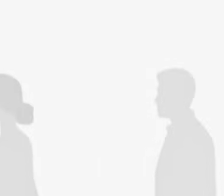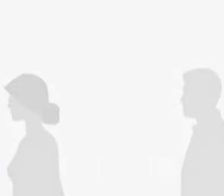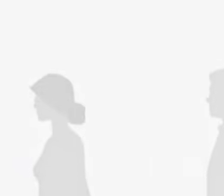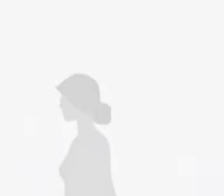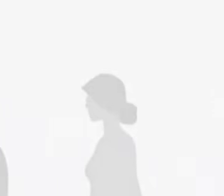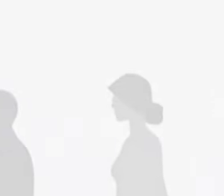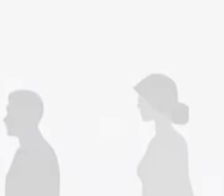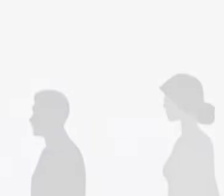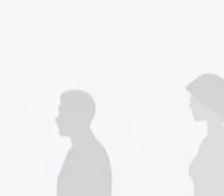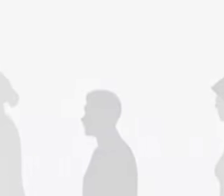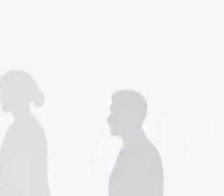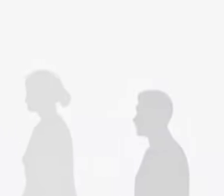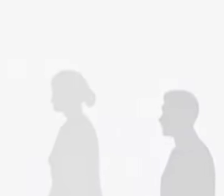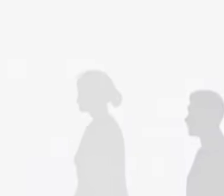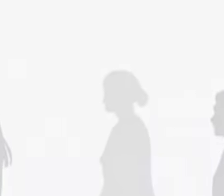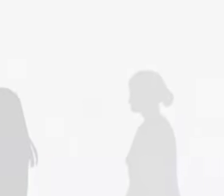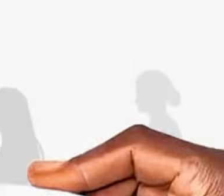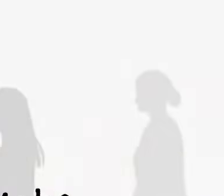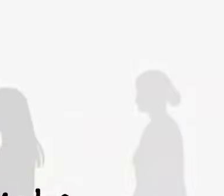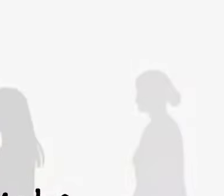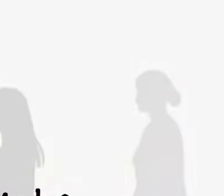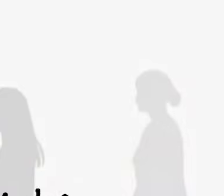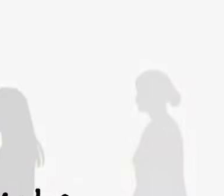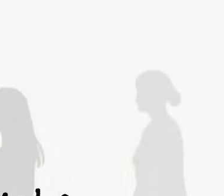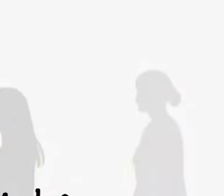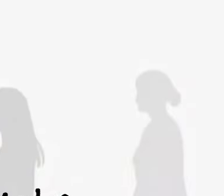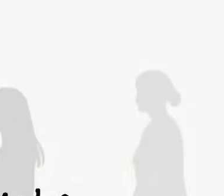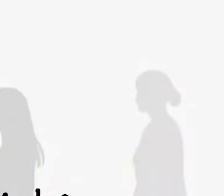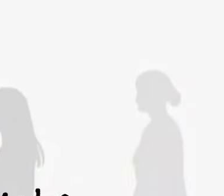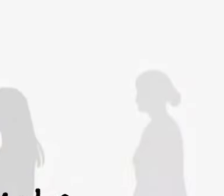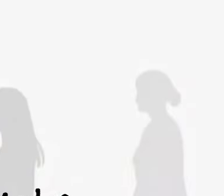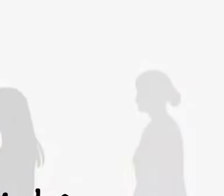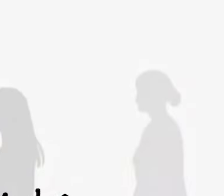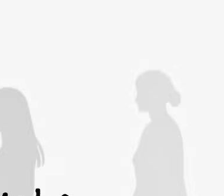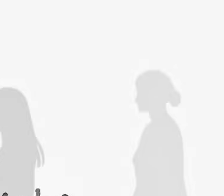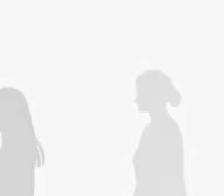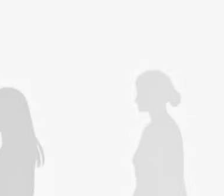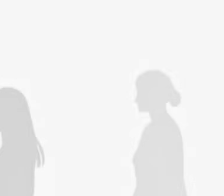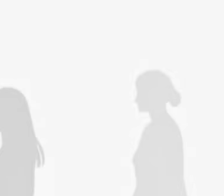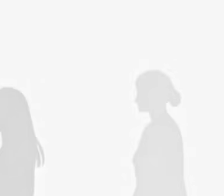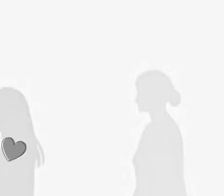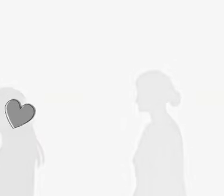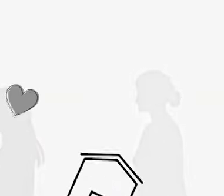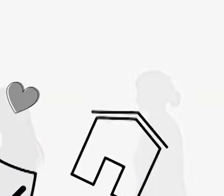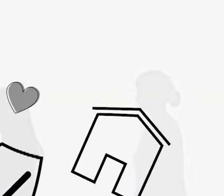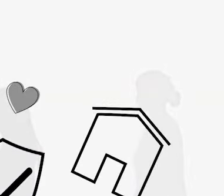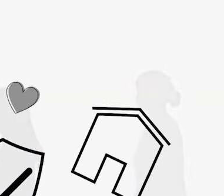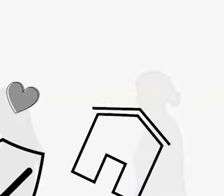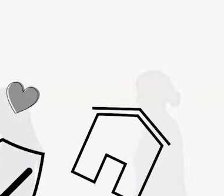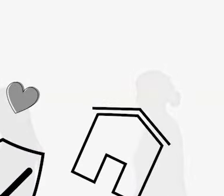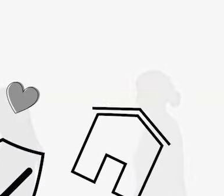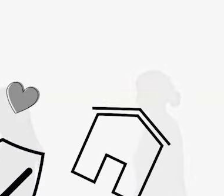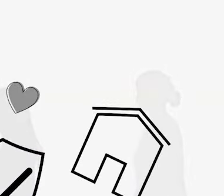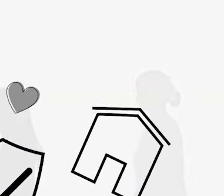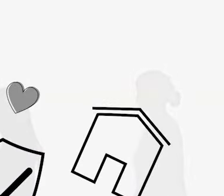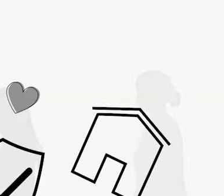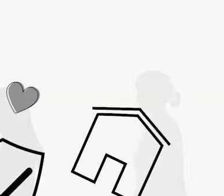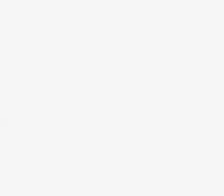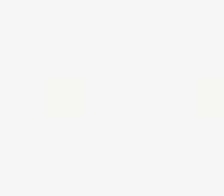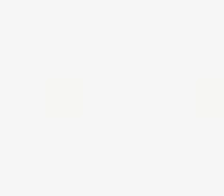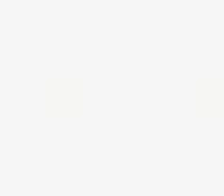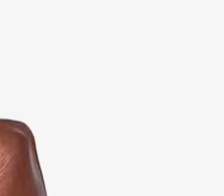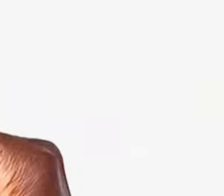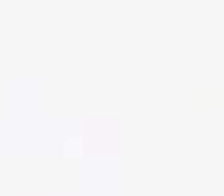a stand for what you believe in. Every vote counts. Make yours heard.